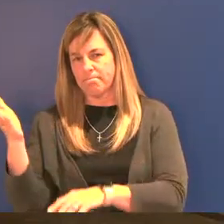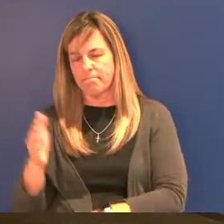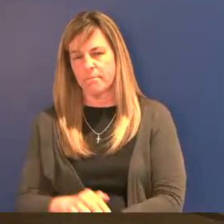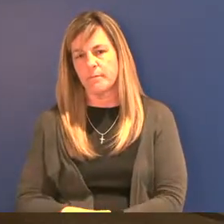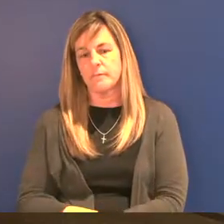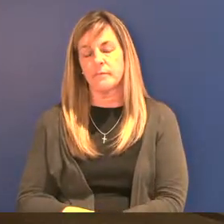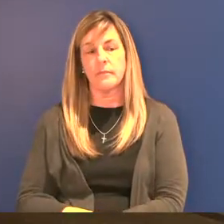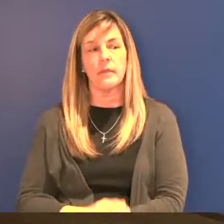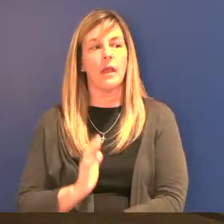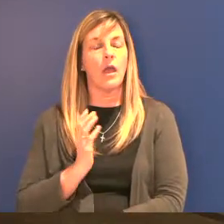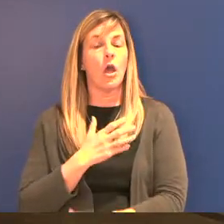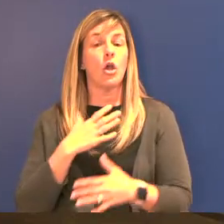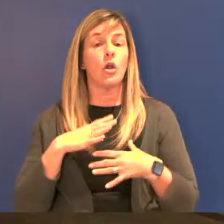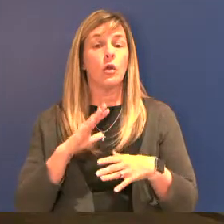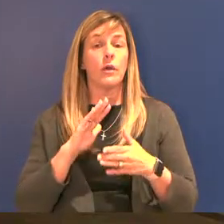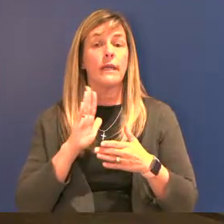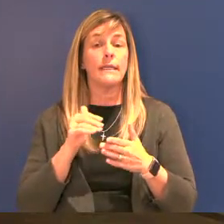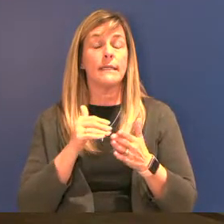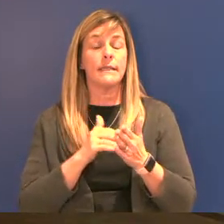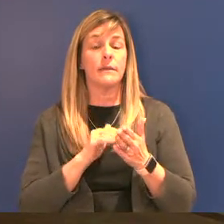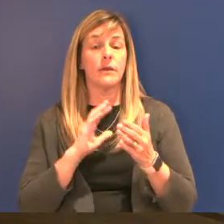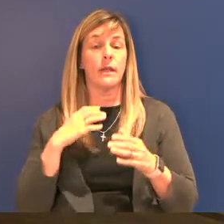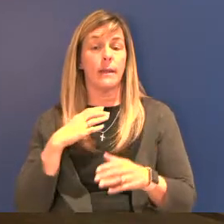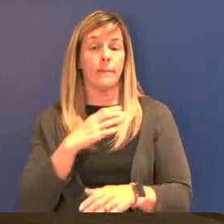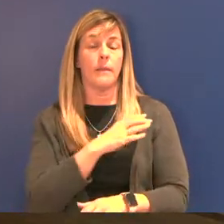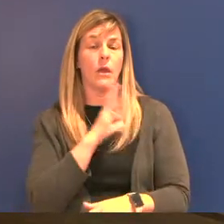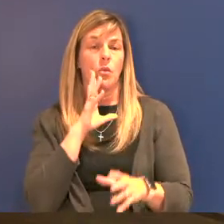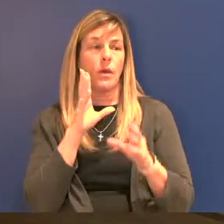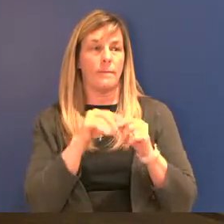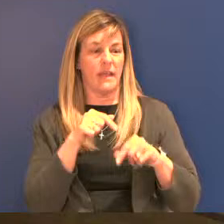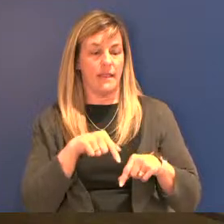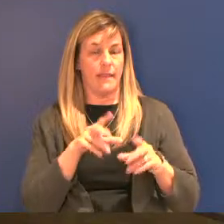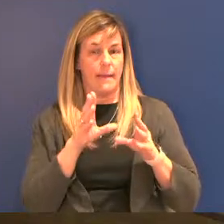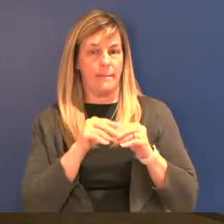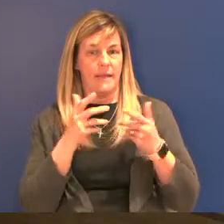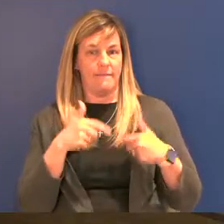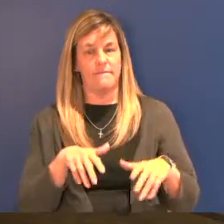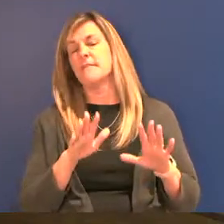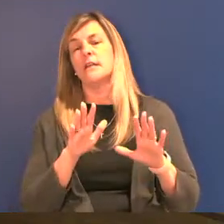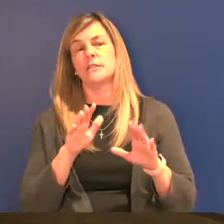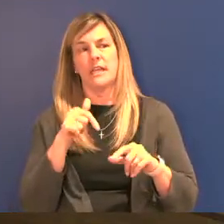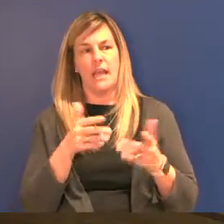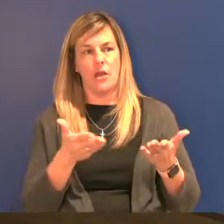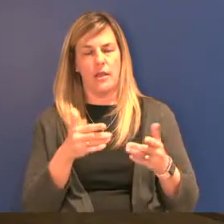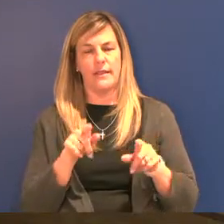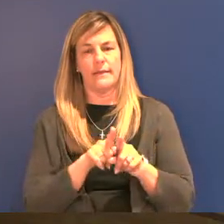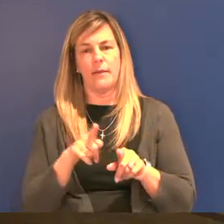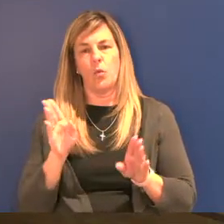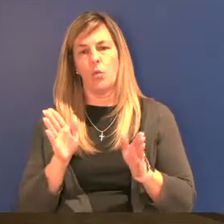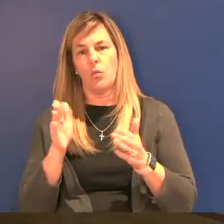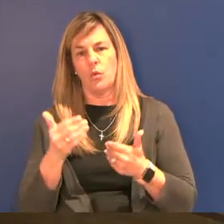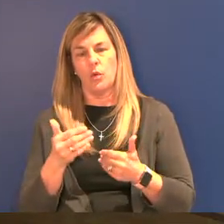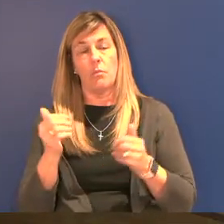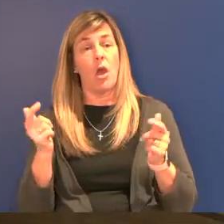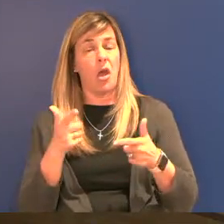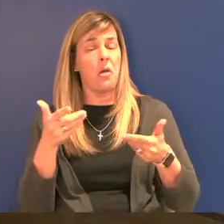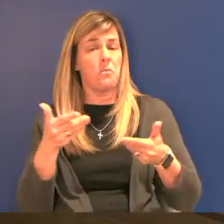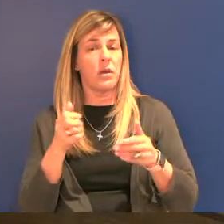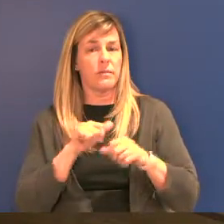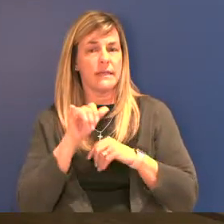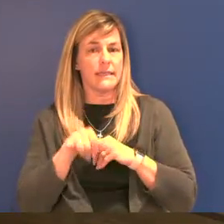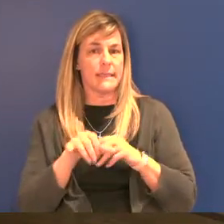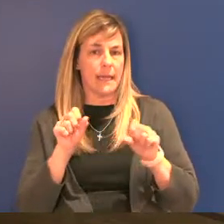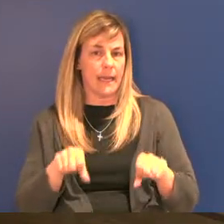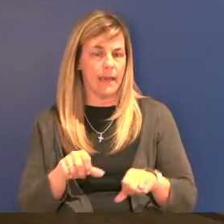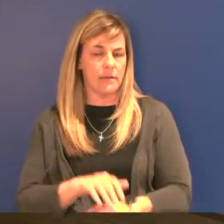our Clothing Center Committee will meet tonight at the conclusion of this called meeting in this boardroom. Everyone is certainly welcome to stay for that meeting